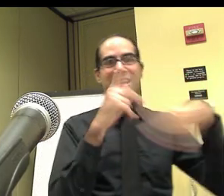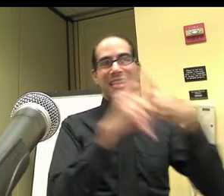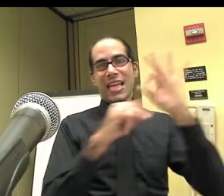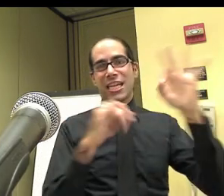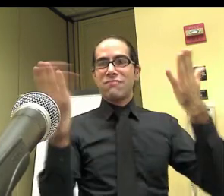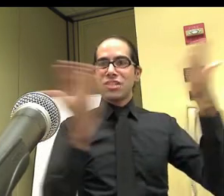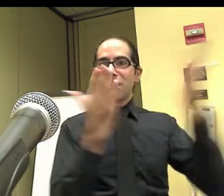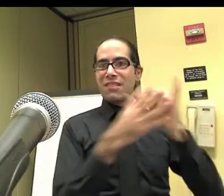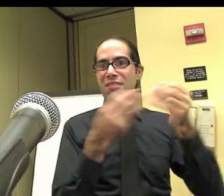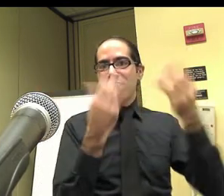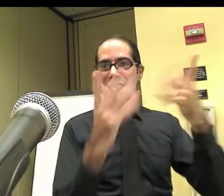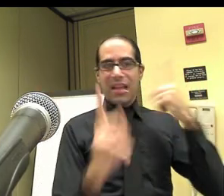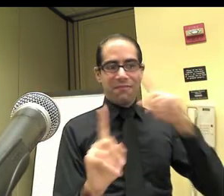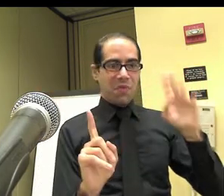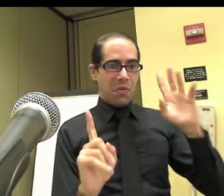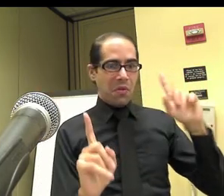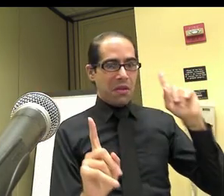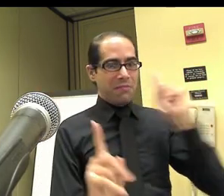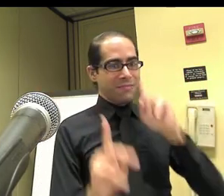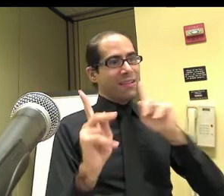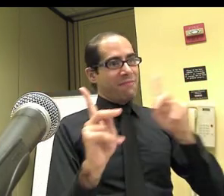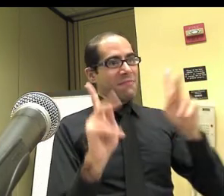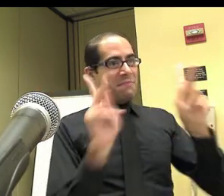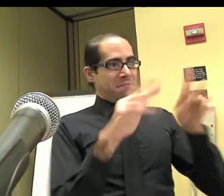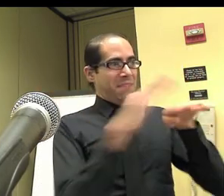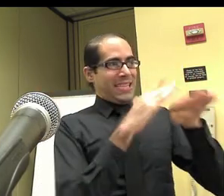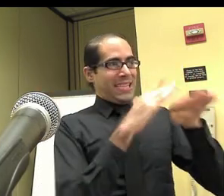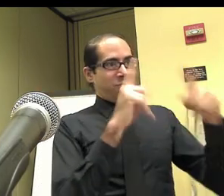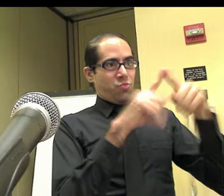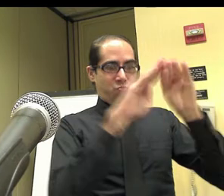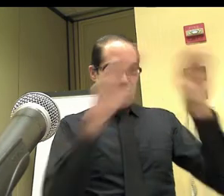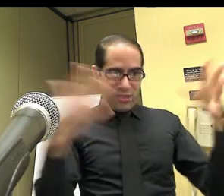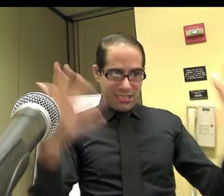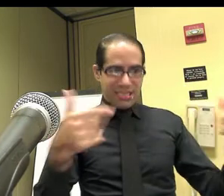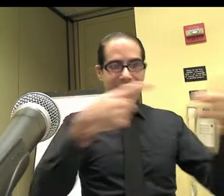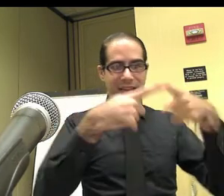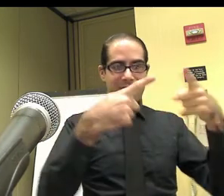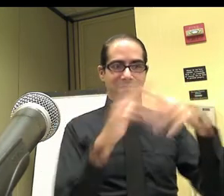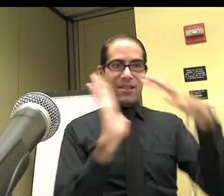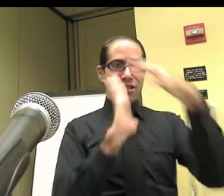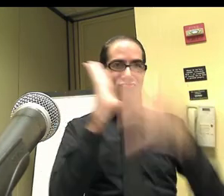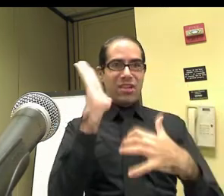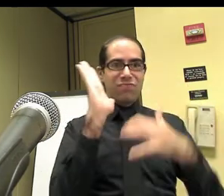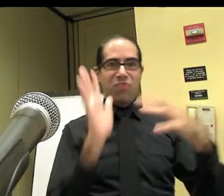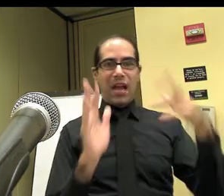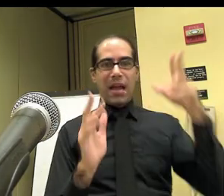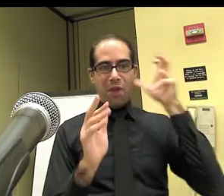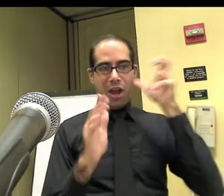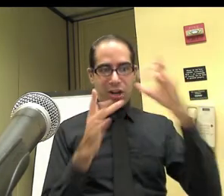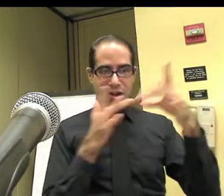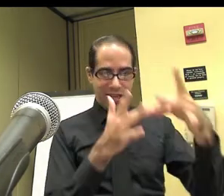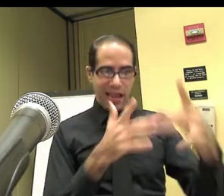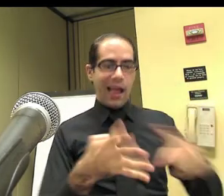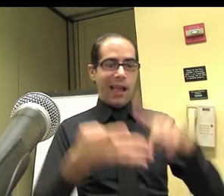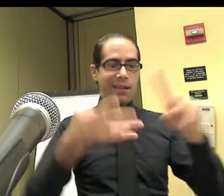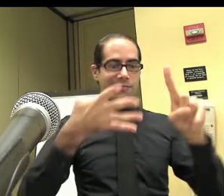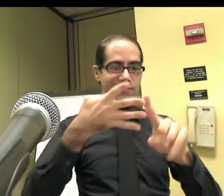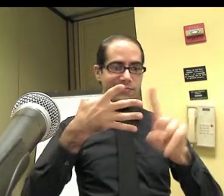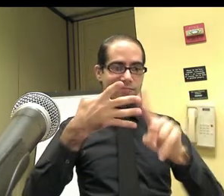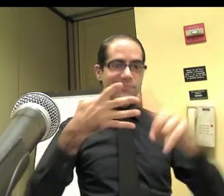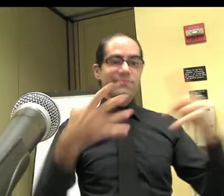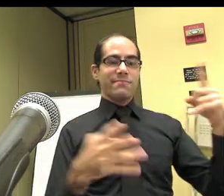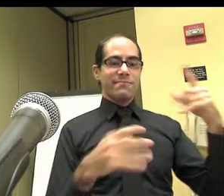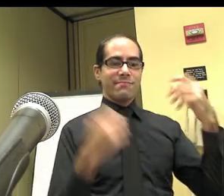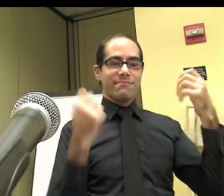earlier, there are four different kinds of services that we can provide to deaf people to give them access to communication: